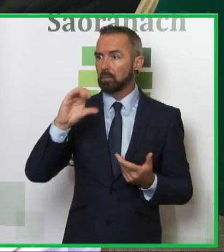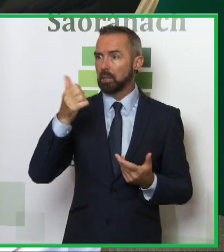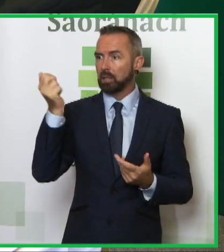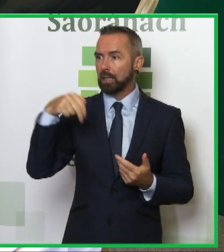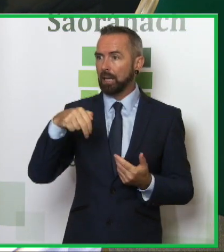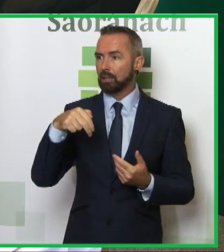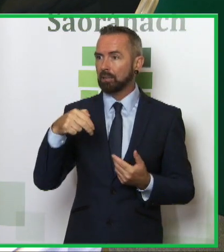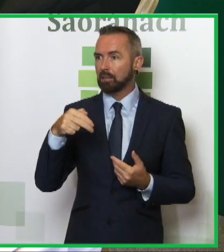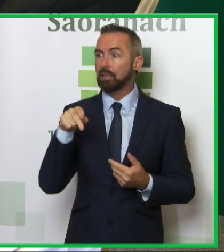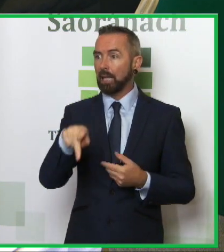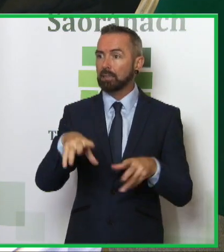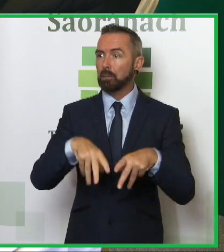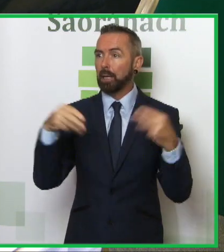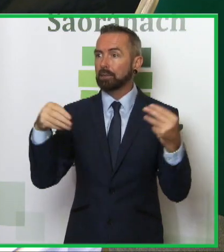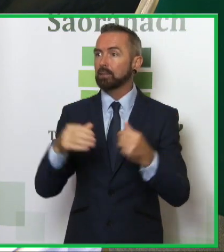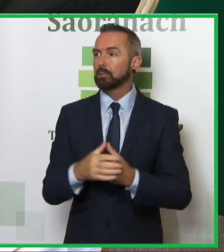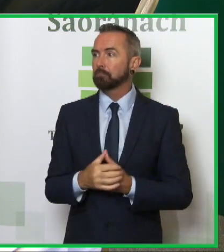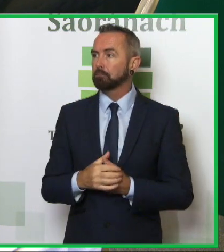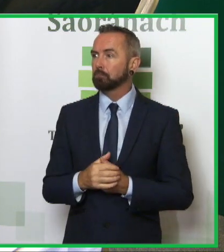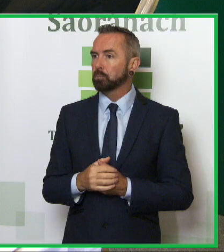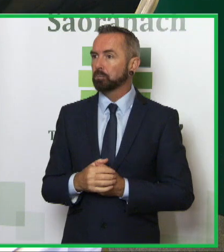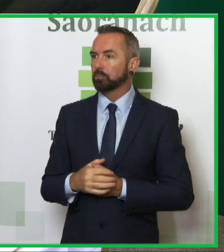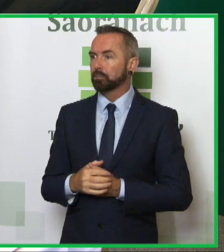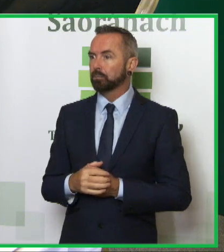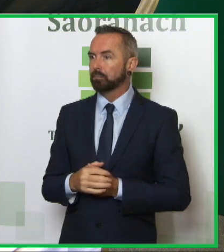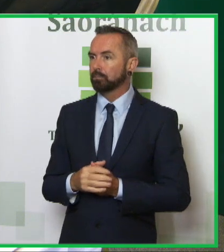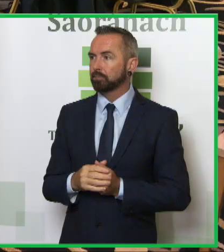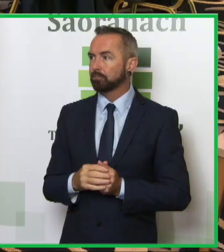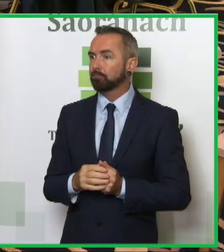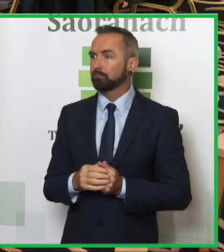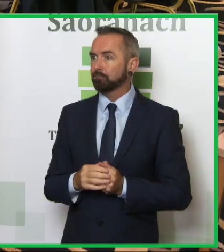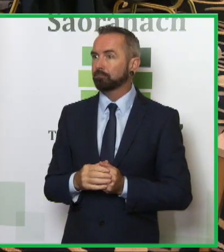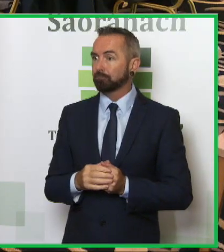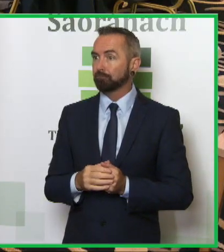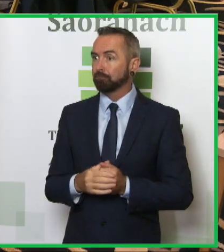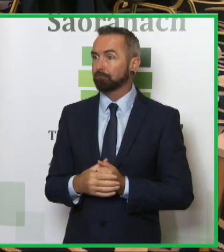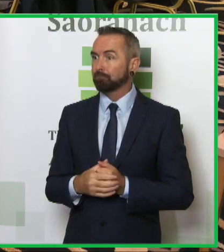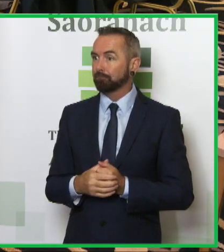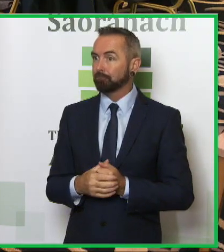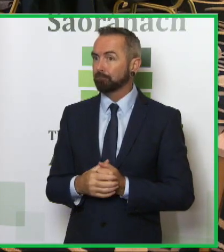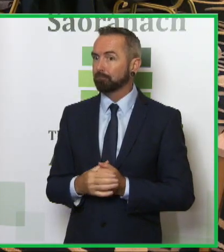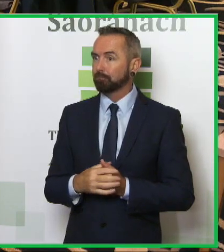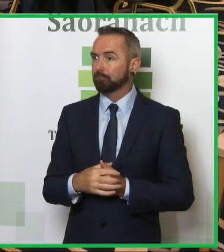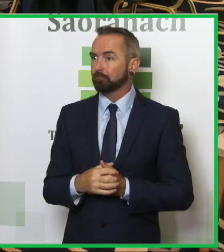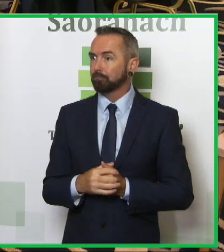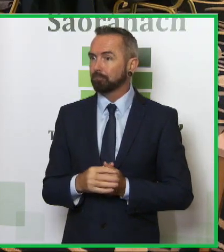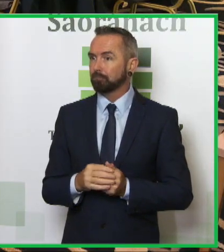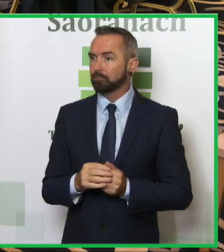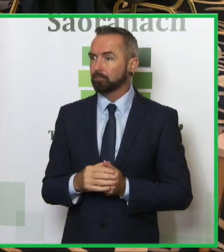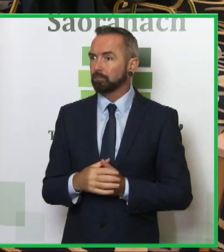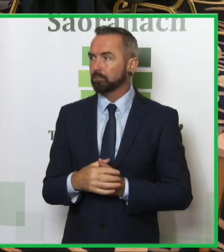Sorry, can you just indicate your hands, please? Jack is over here as well. Or no, sorry, apologies.